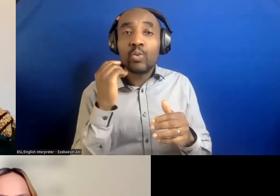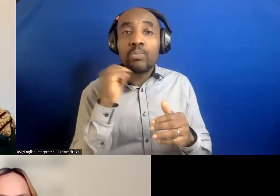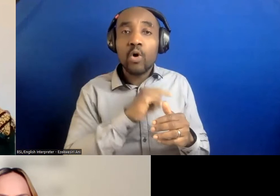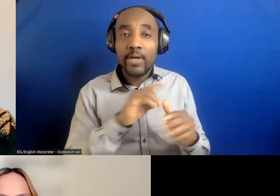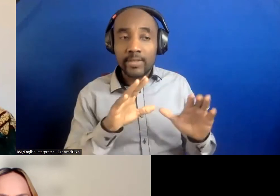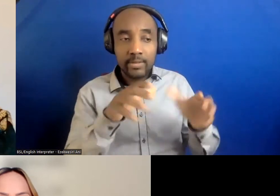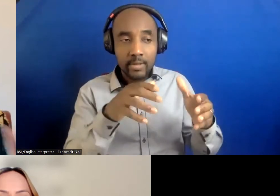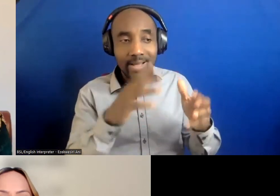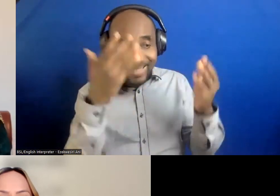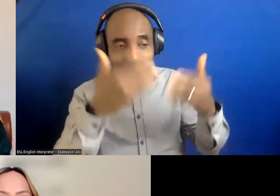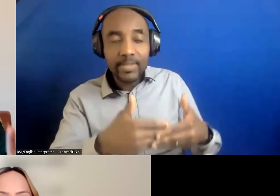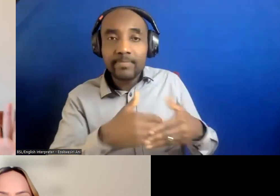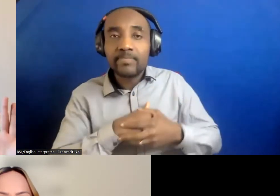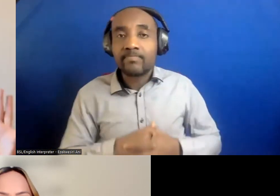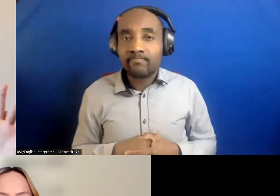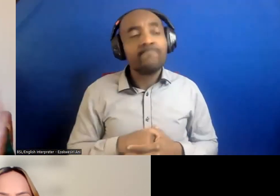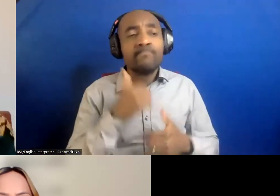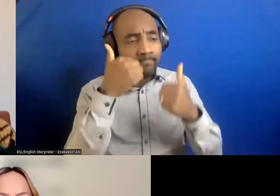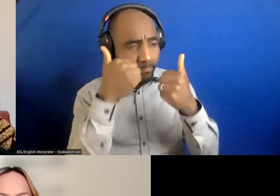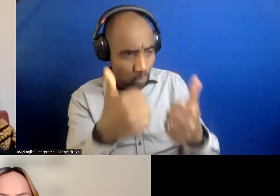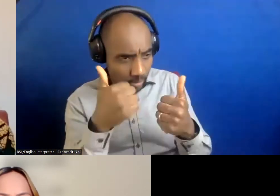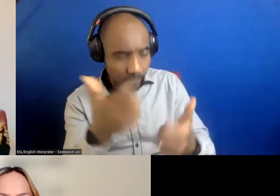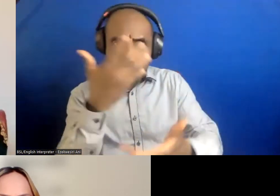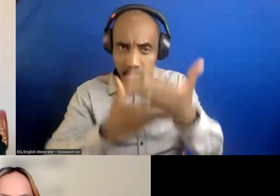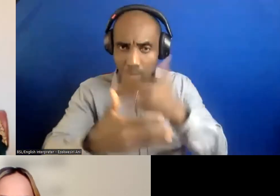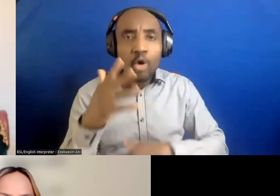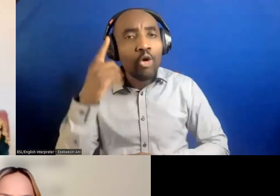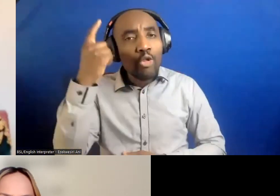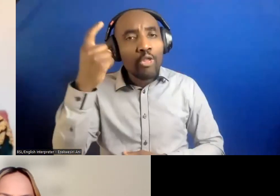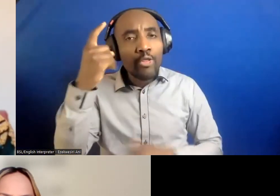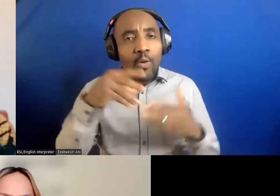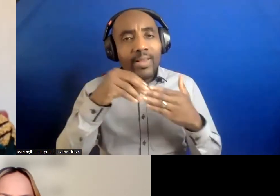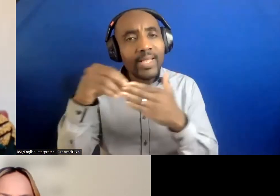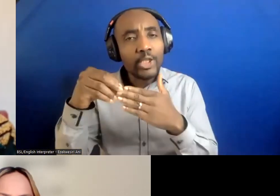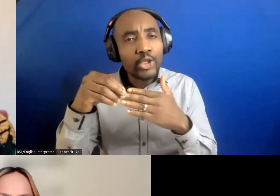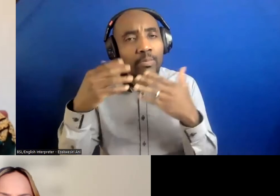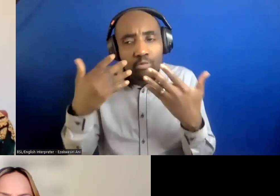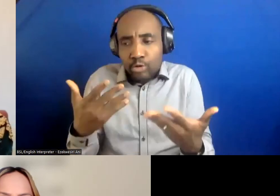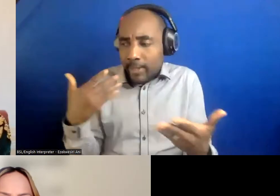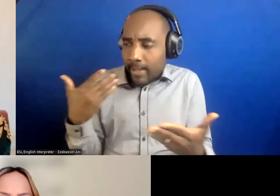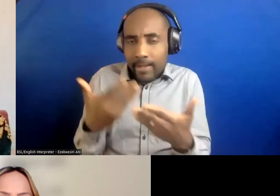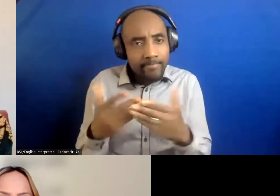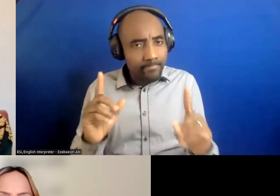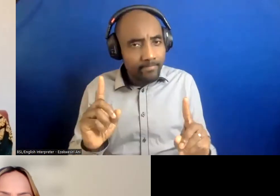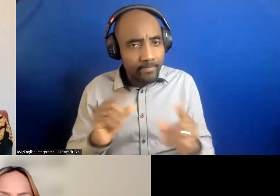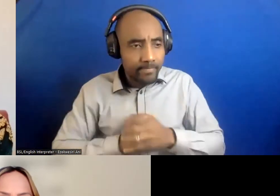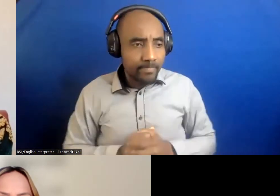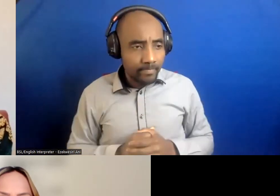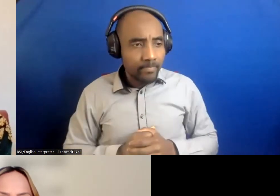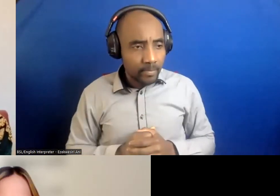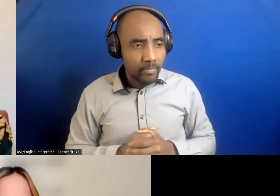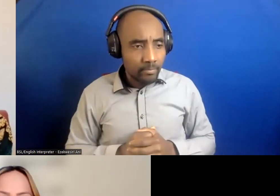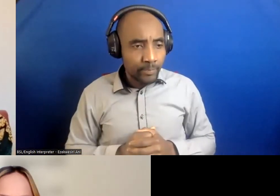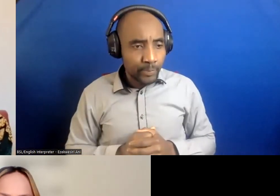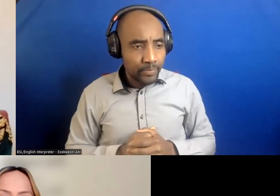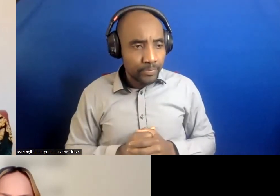luck with all of that. But first, let's get your thought leadership on what's been happening today. So I know your work for many